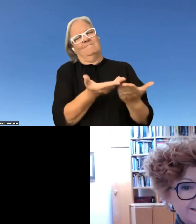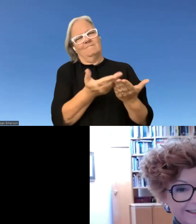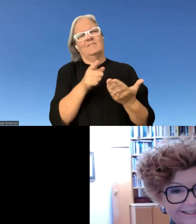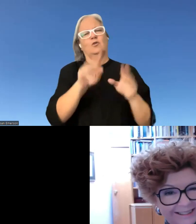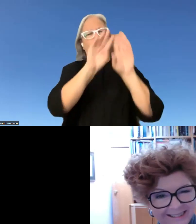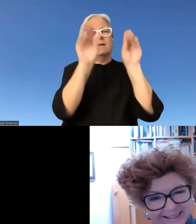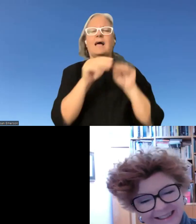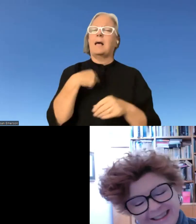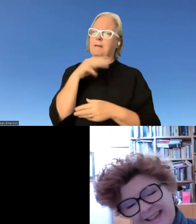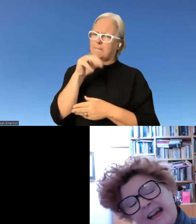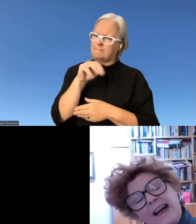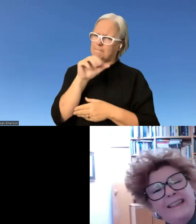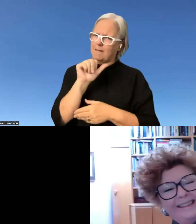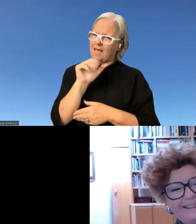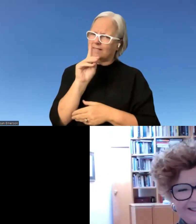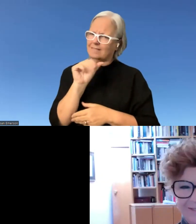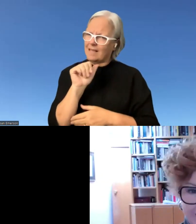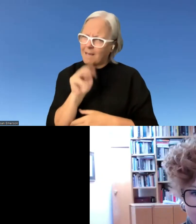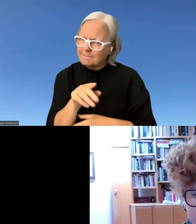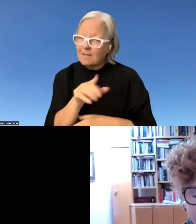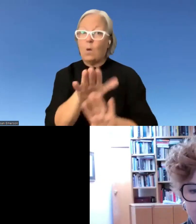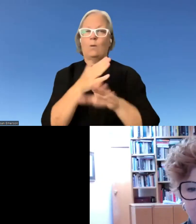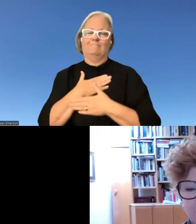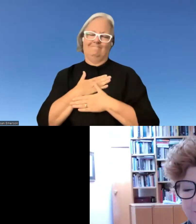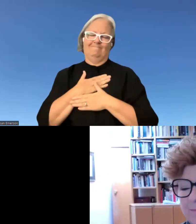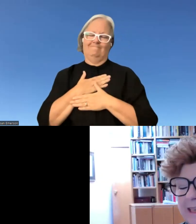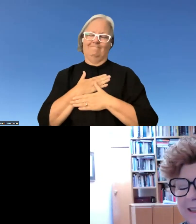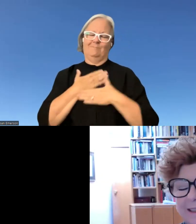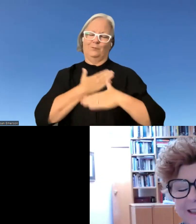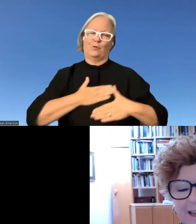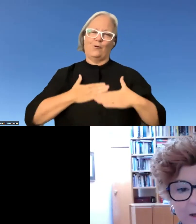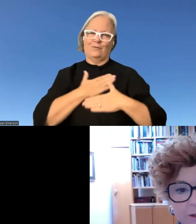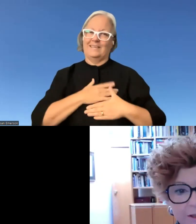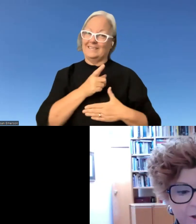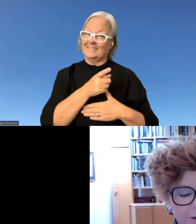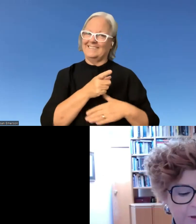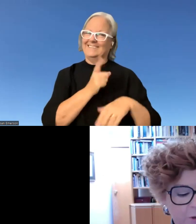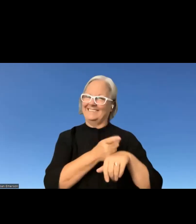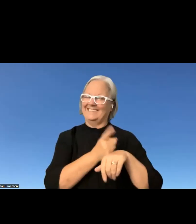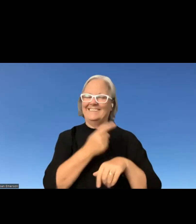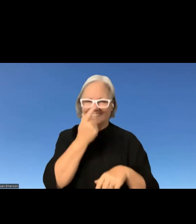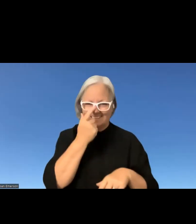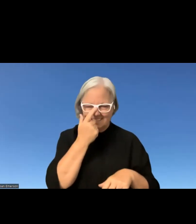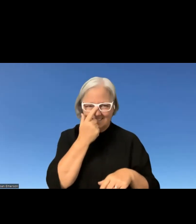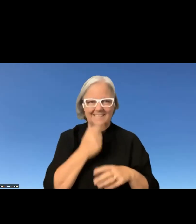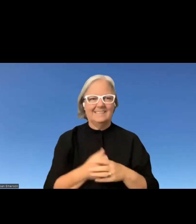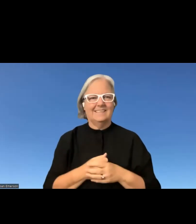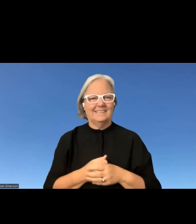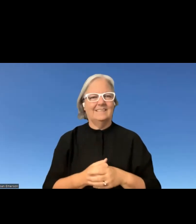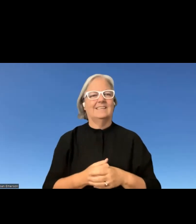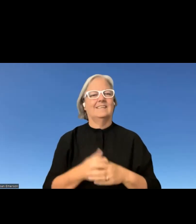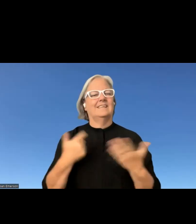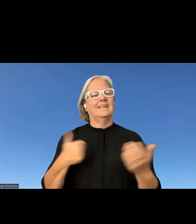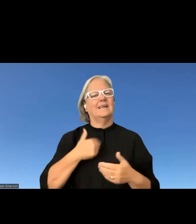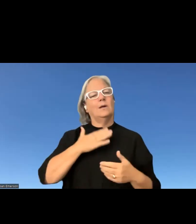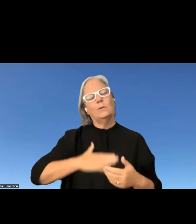Ambassador, isn't it? I'm very sorry. Oh, sorry, you should be. I wanted to follow up on what Anna was saying with